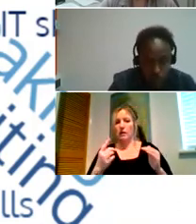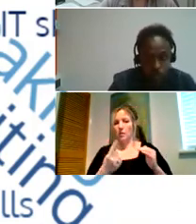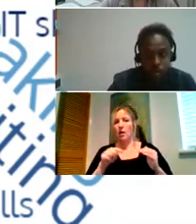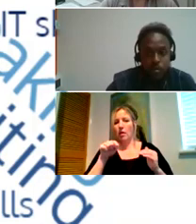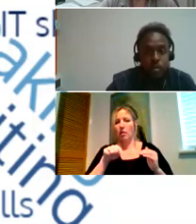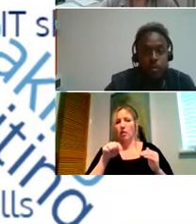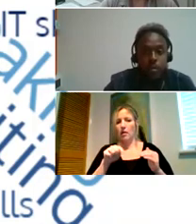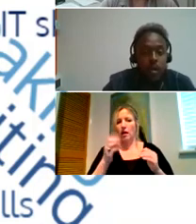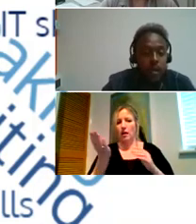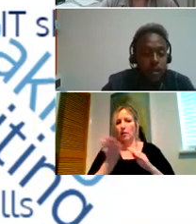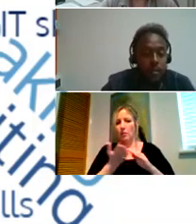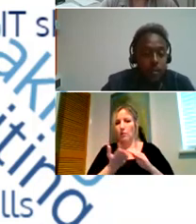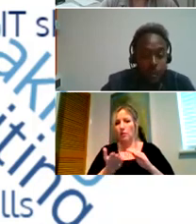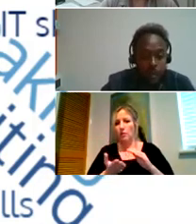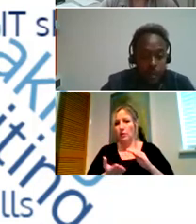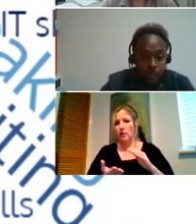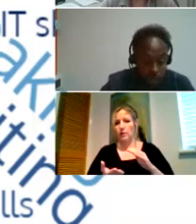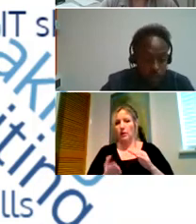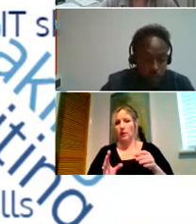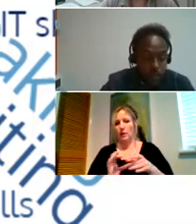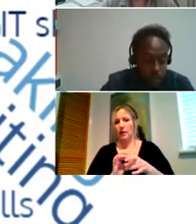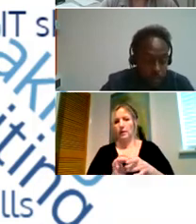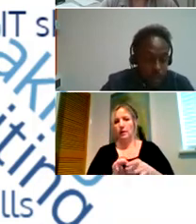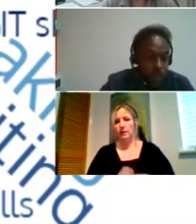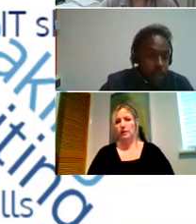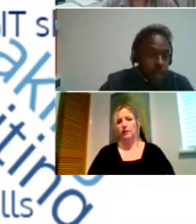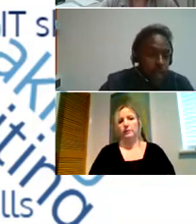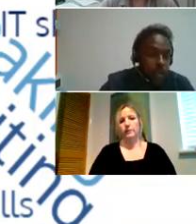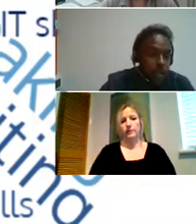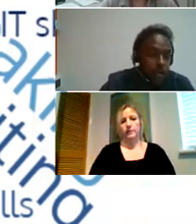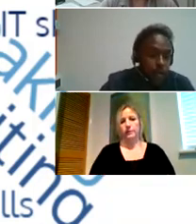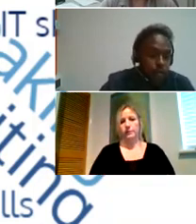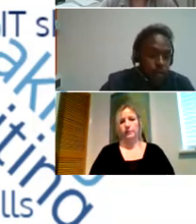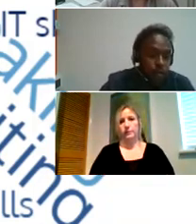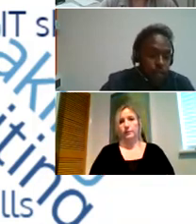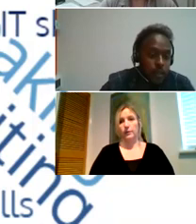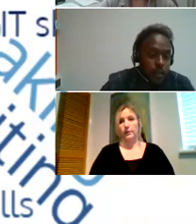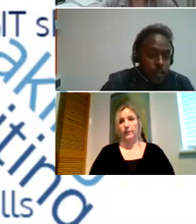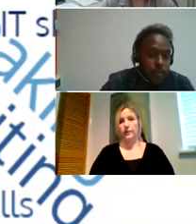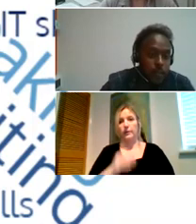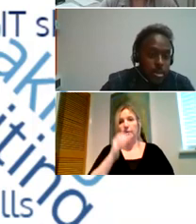and students also, where the situation permits, are offered